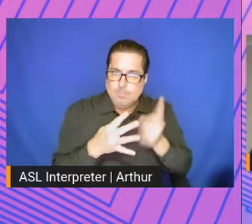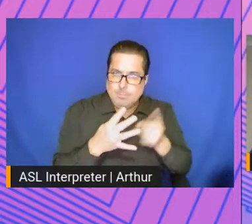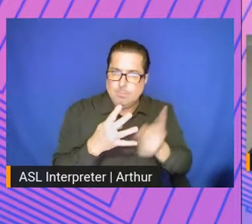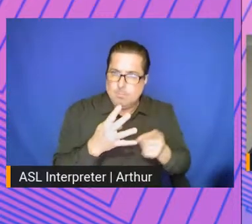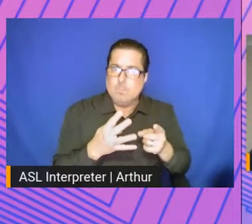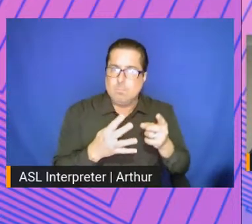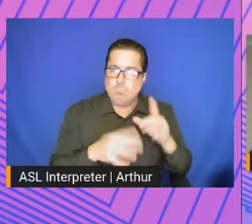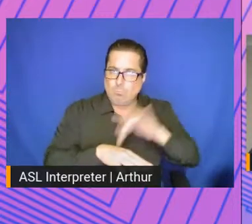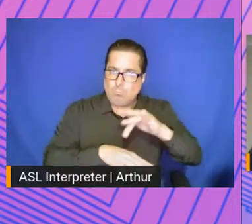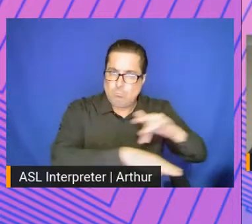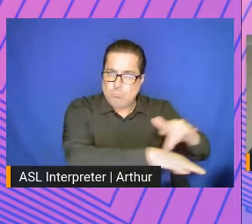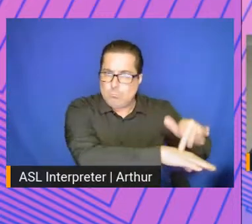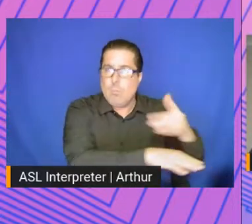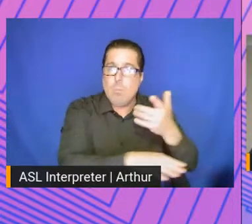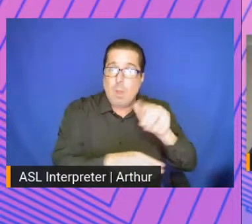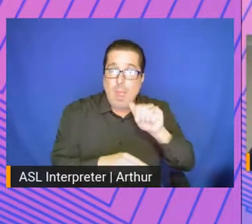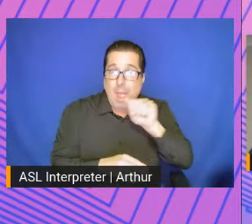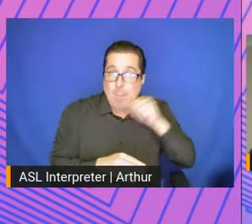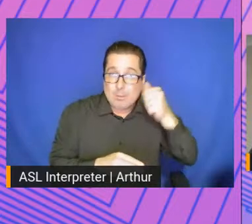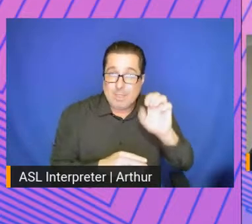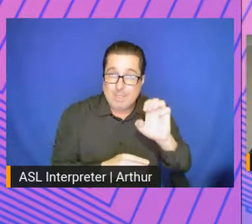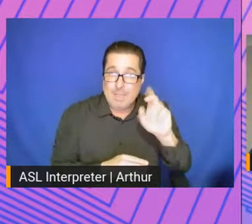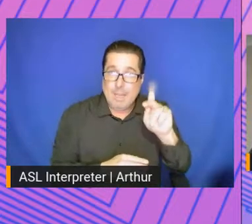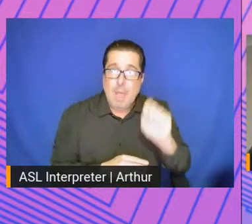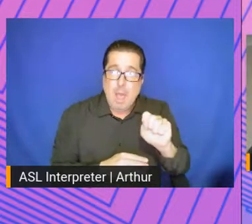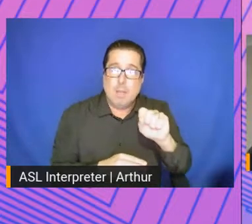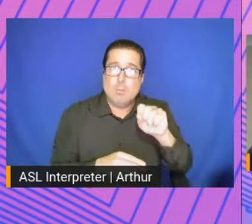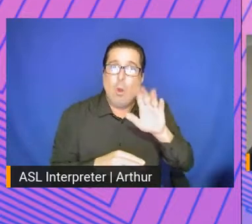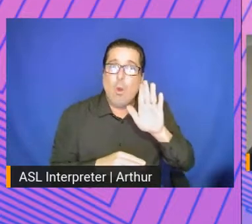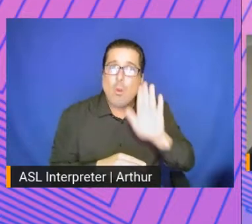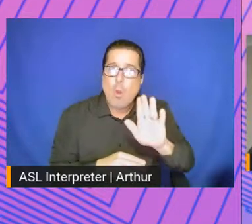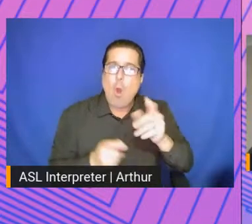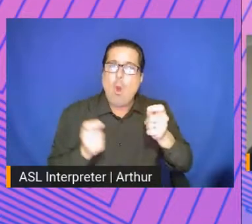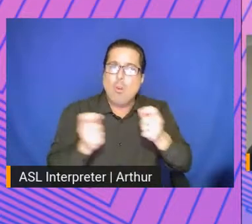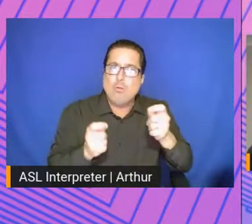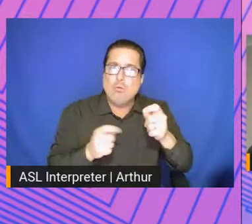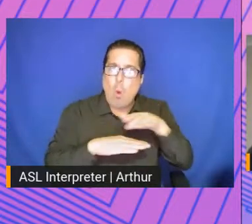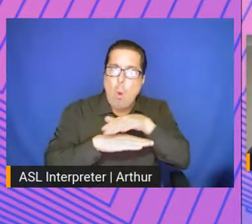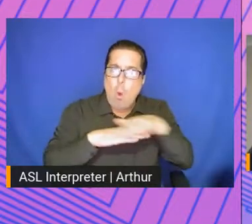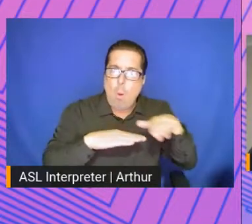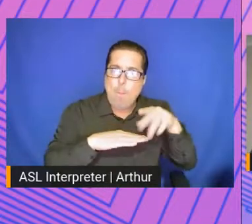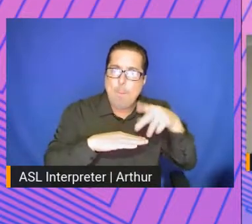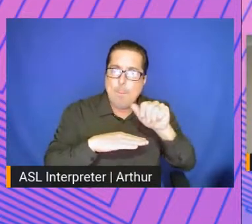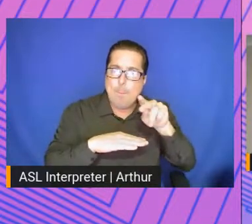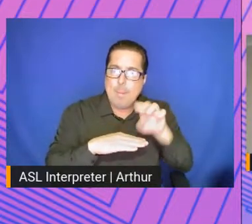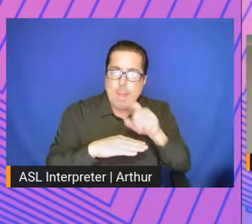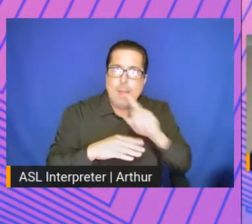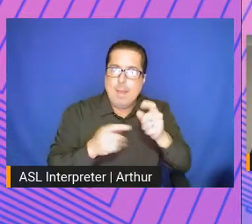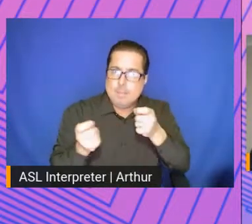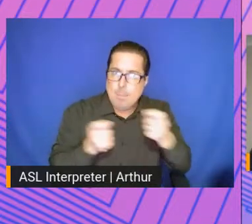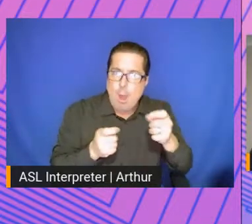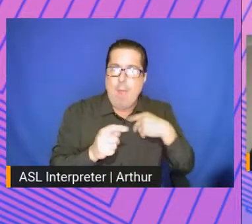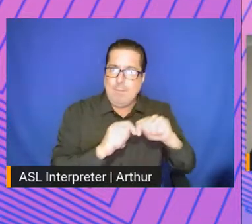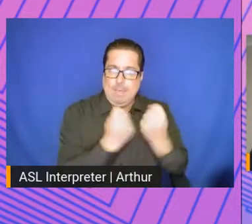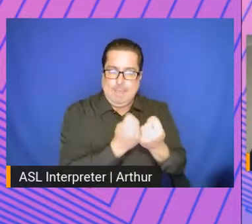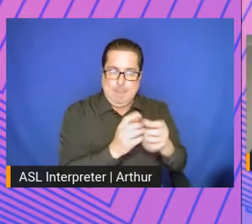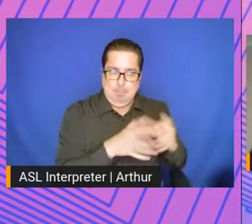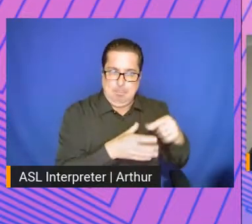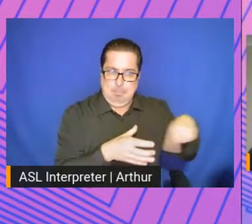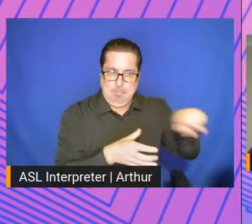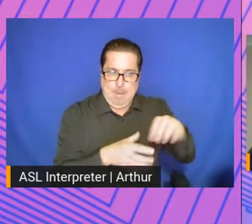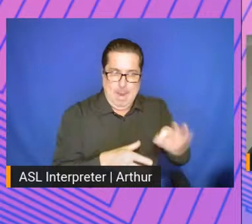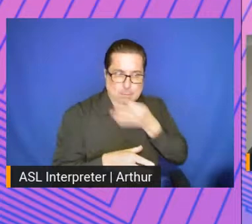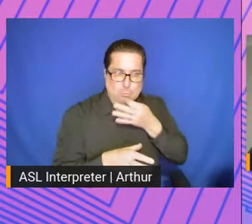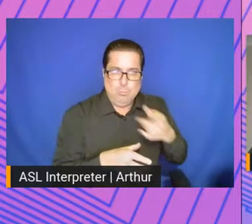bit different in the context of Amazon EKS because your control plane is managed, and thankfully you've got a team of experts who are essentially taking